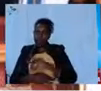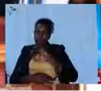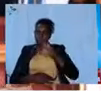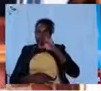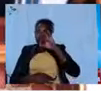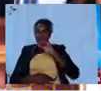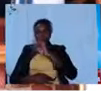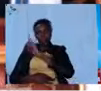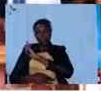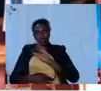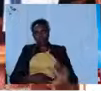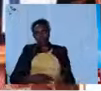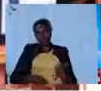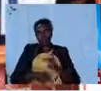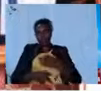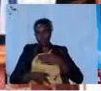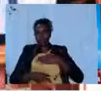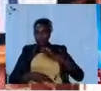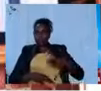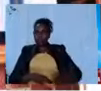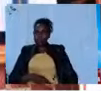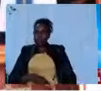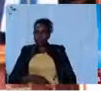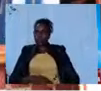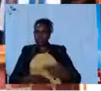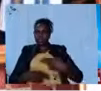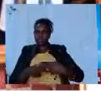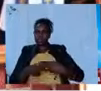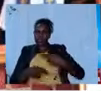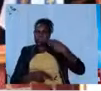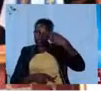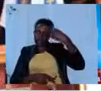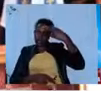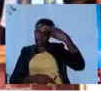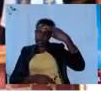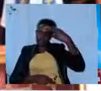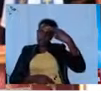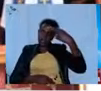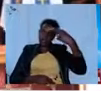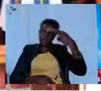have found. Lord, plant my feet on